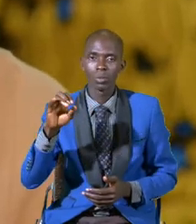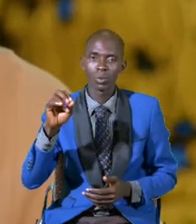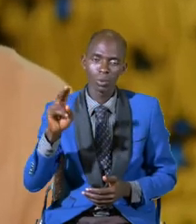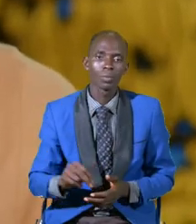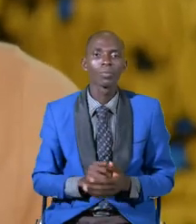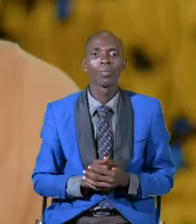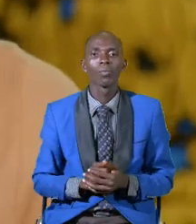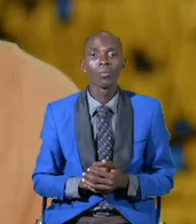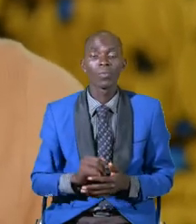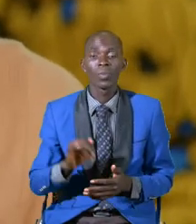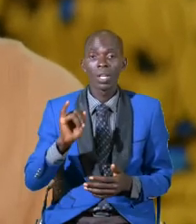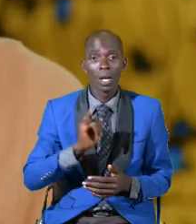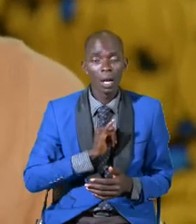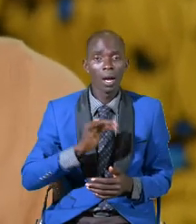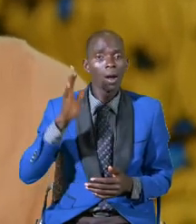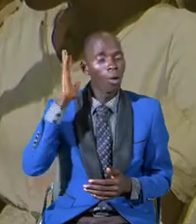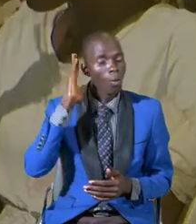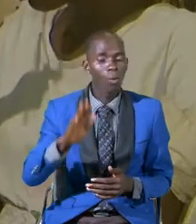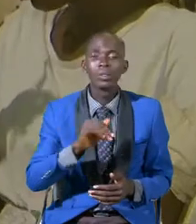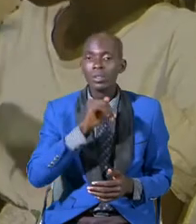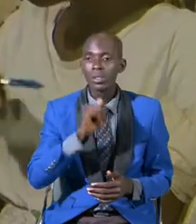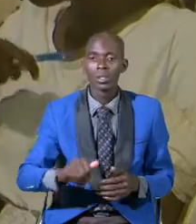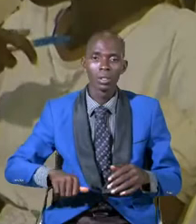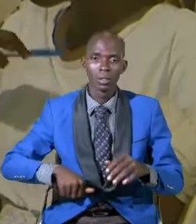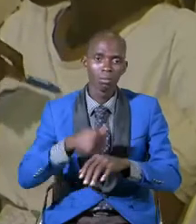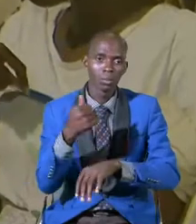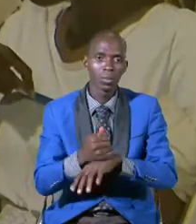I will not affirm corruption.